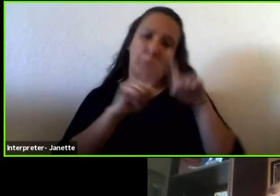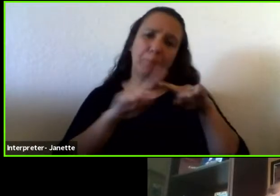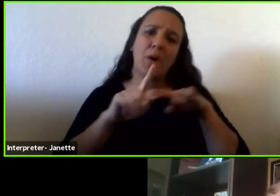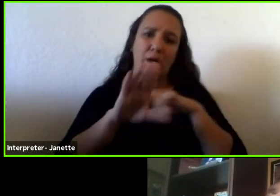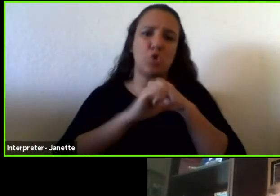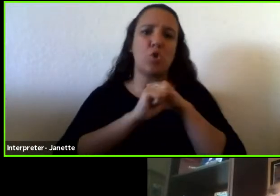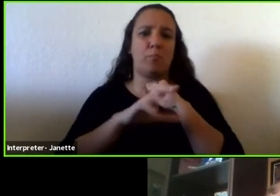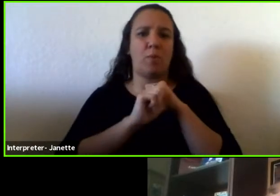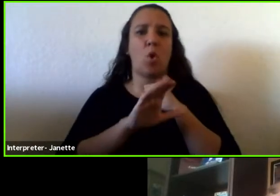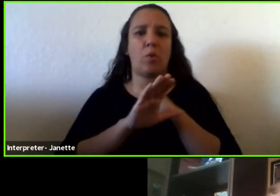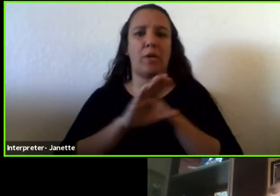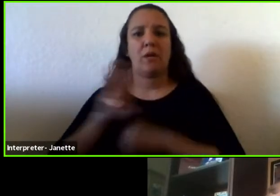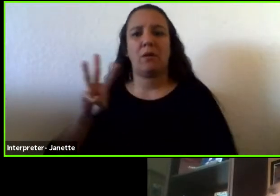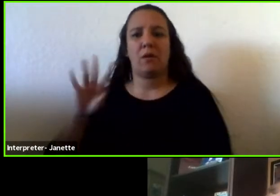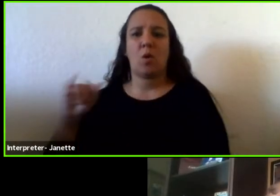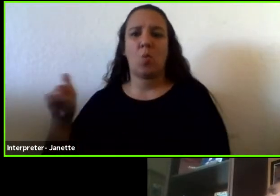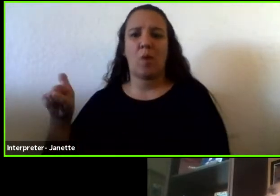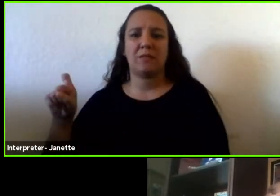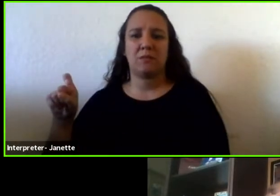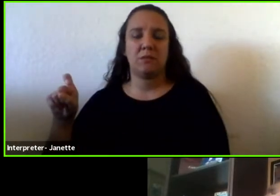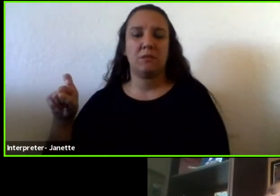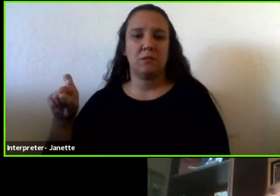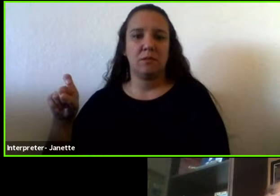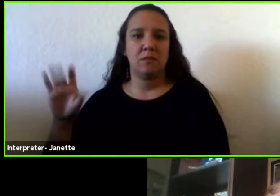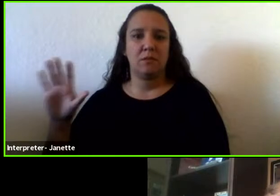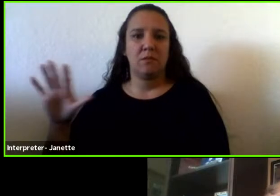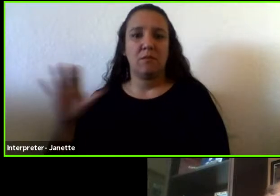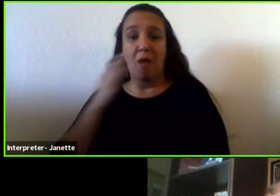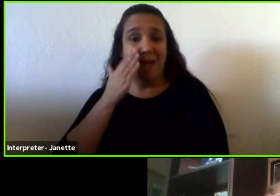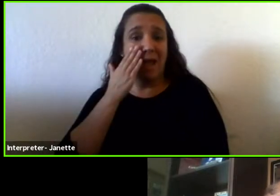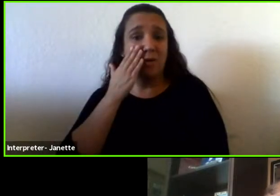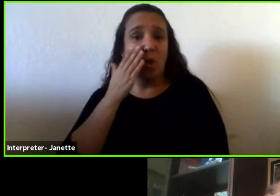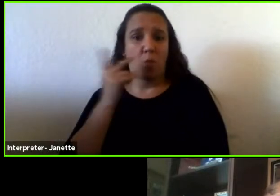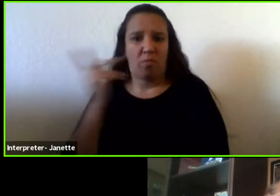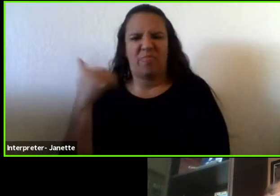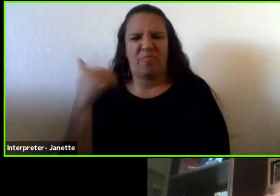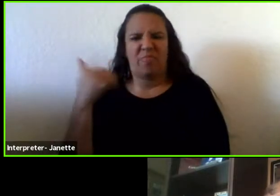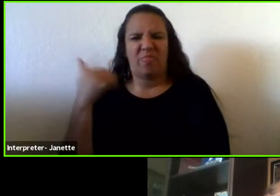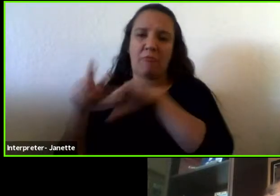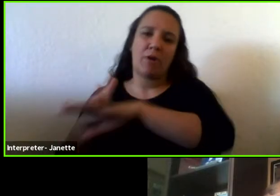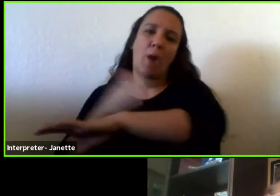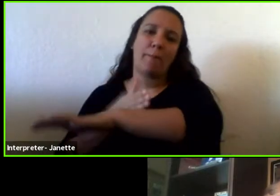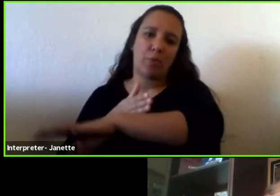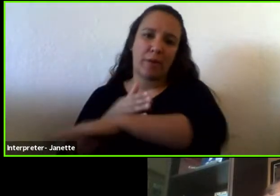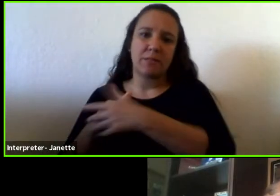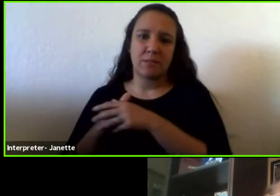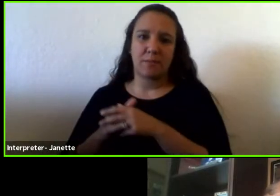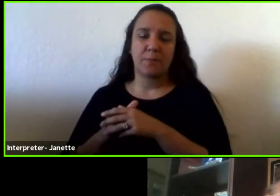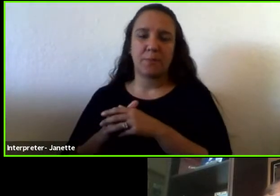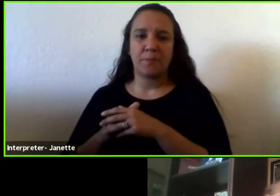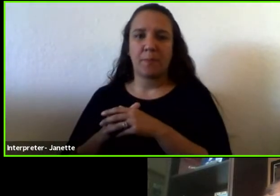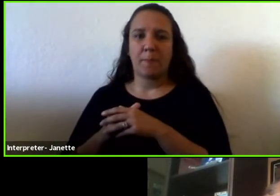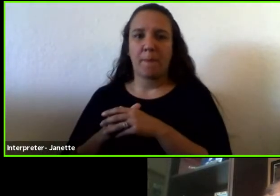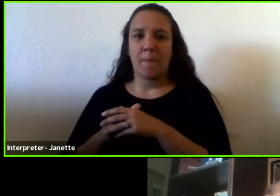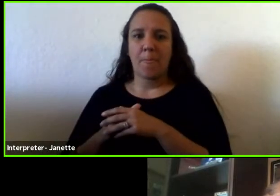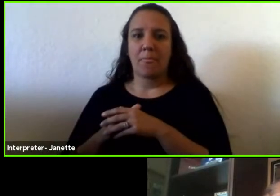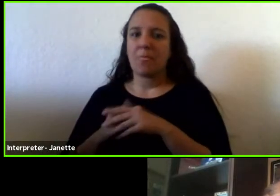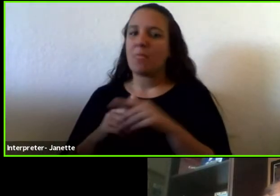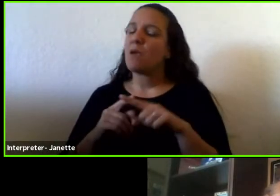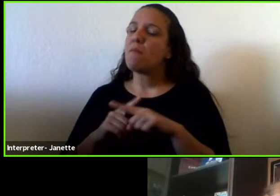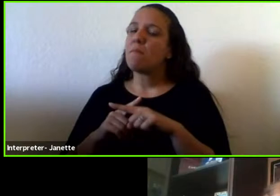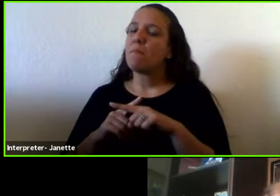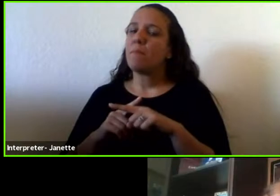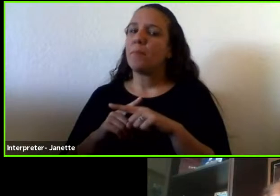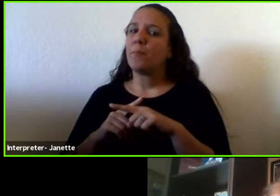So I say that because I know they have different upgrades that you can definitely use. What you want to be able to be is seen as an actual